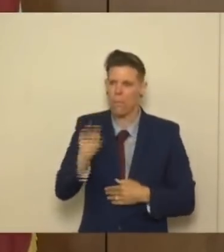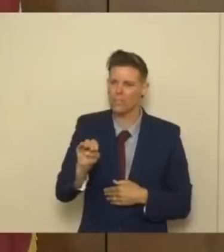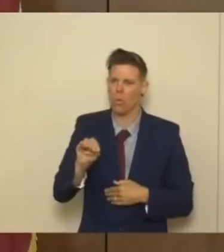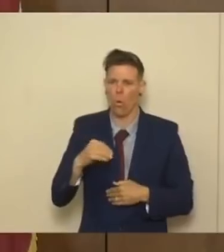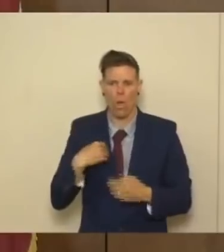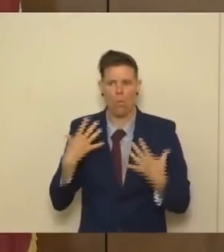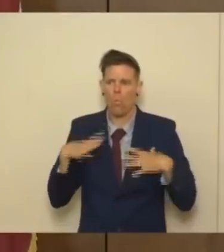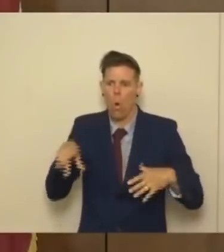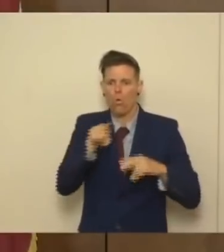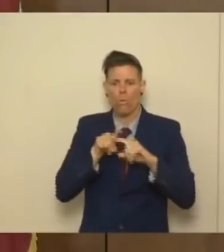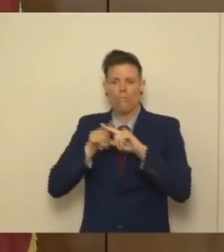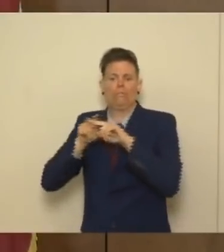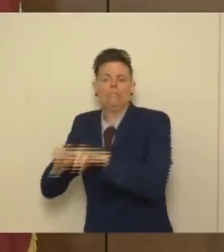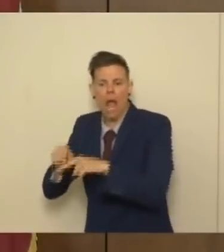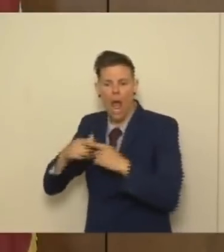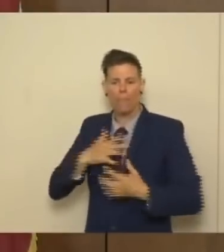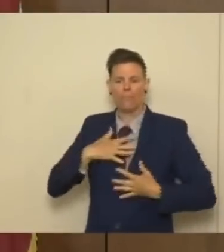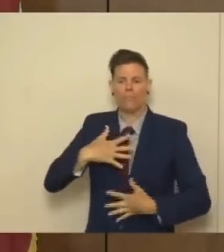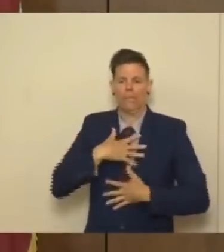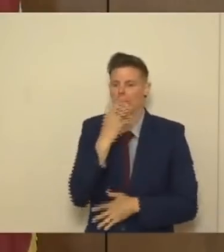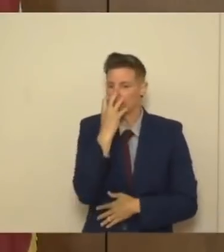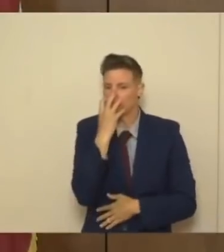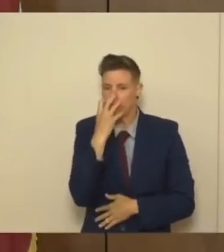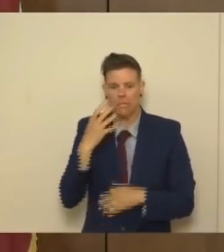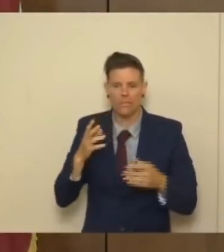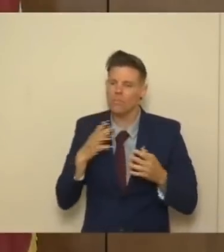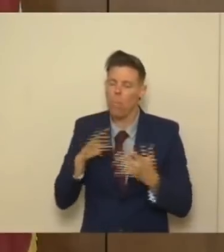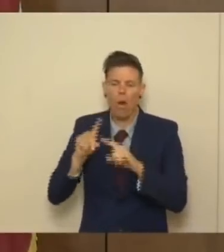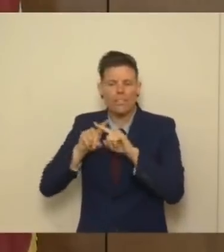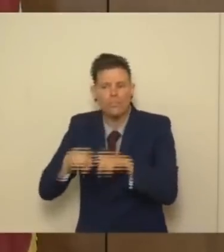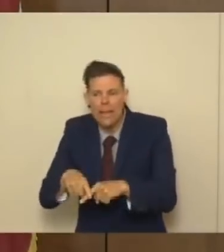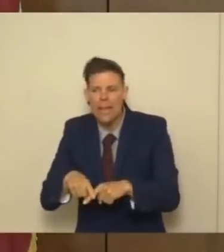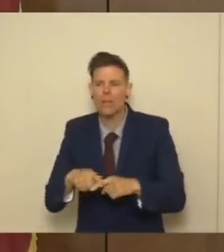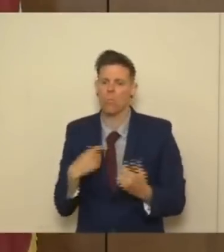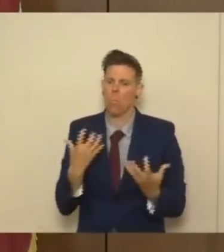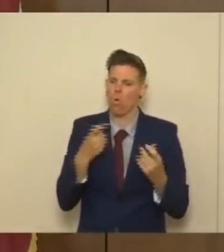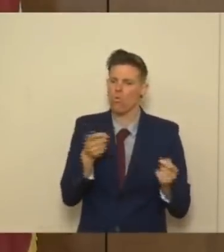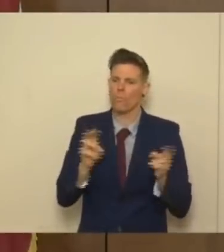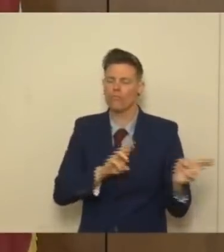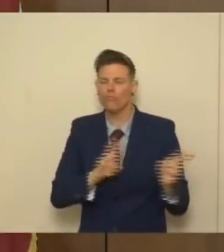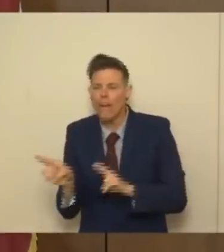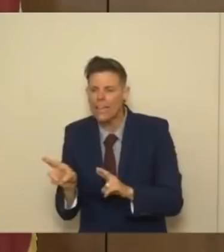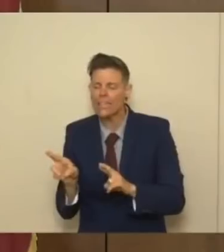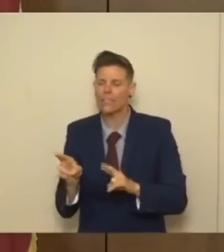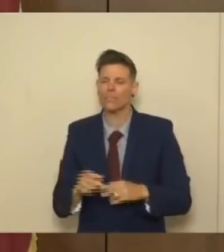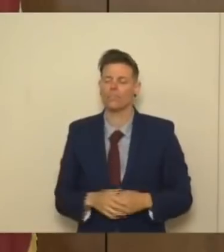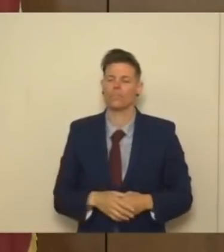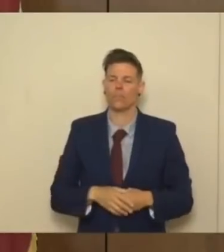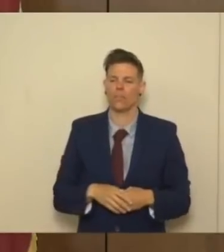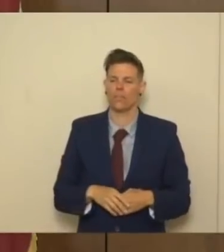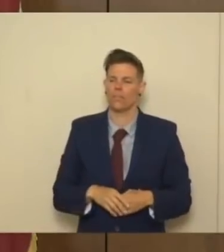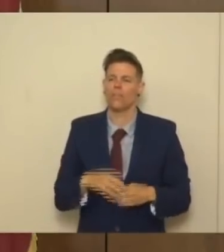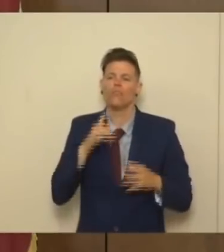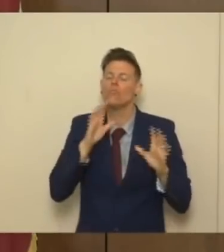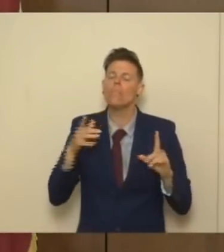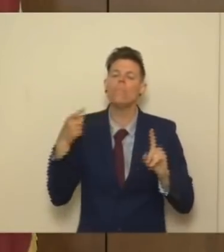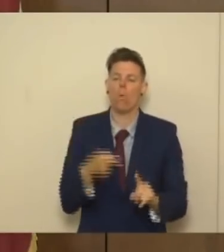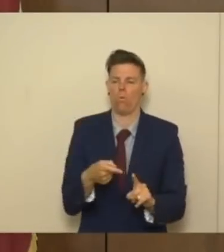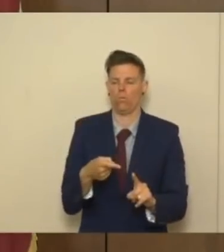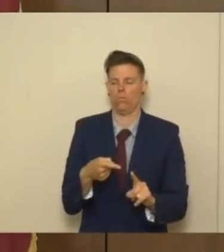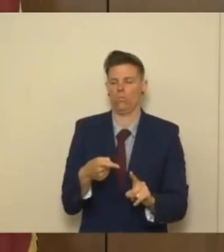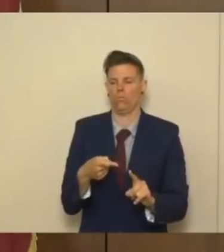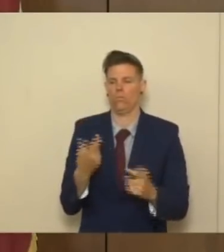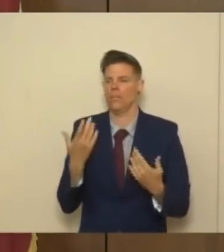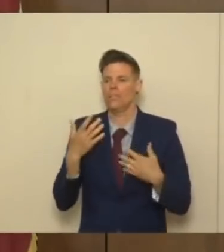able to meet their needs. But the best thing, we shouldn't be talking about, doesn't matter if we have an increase in cases. We still have